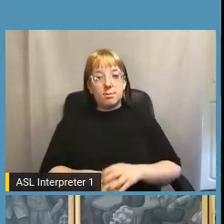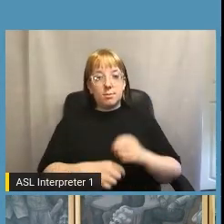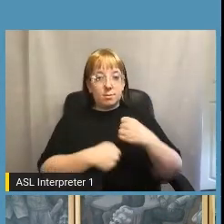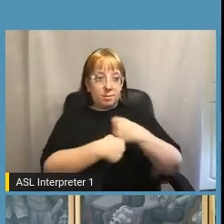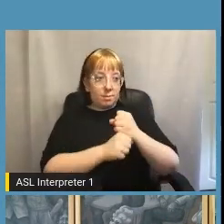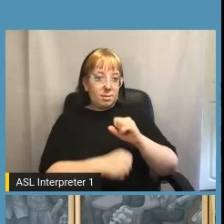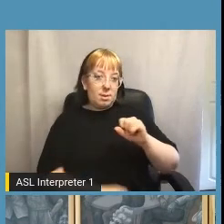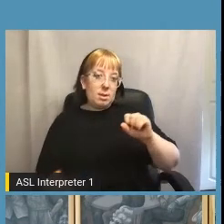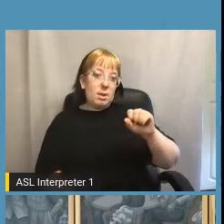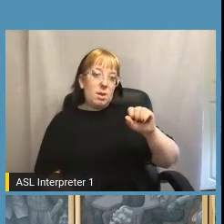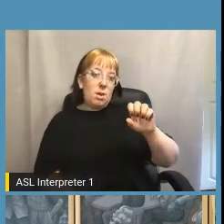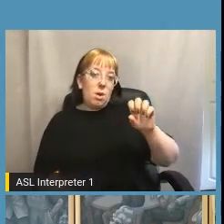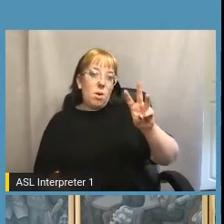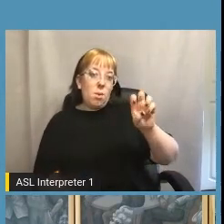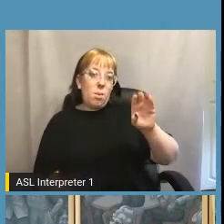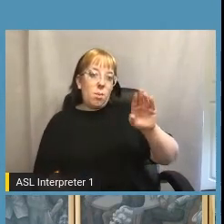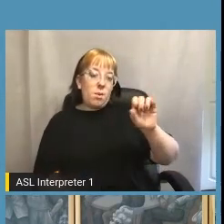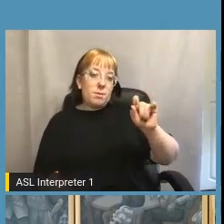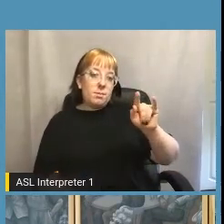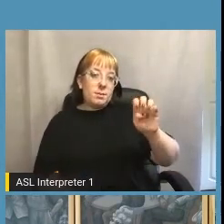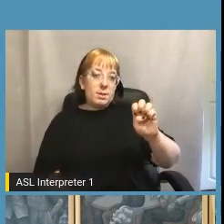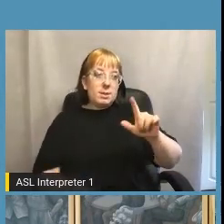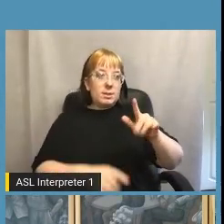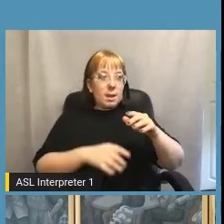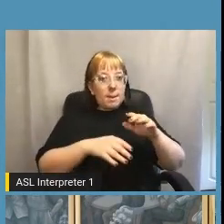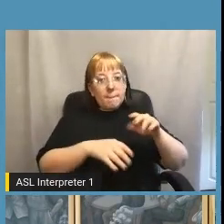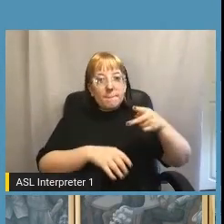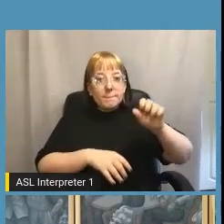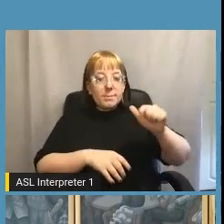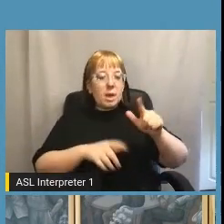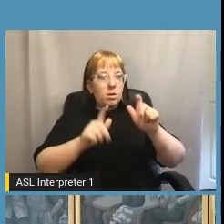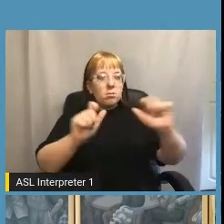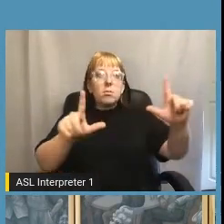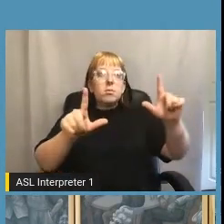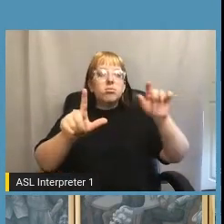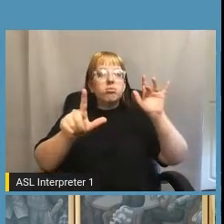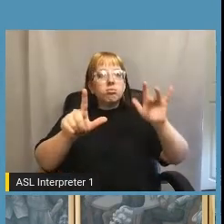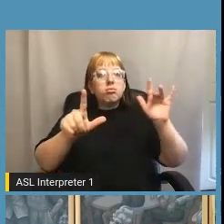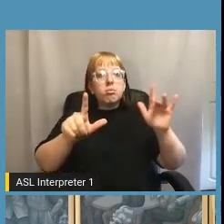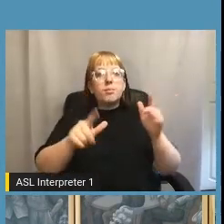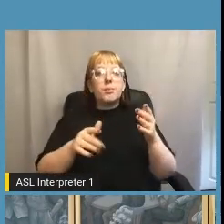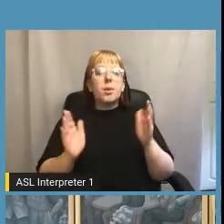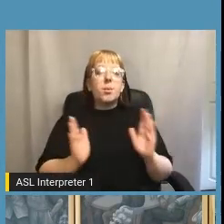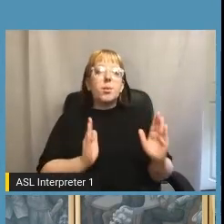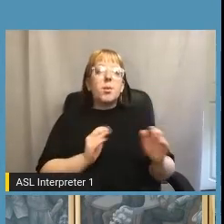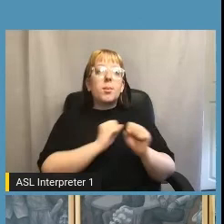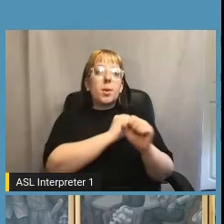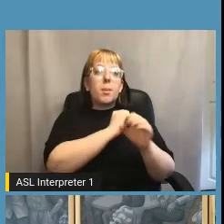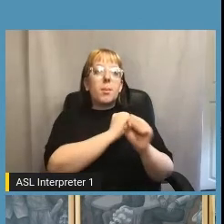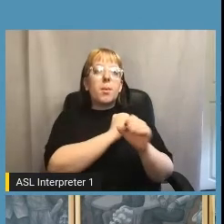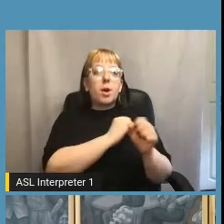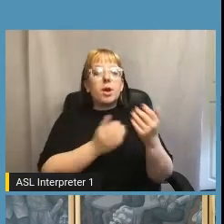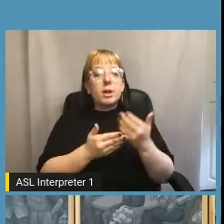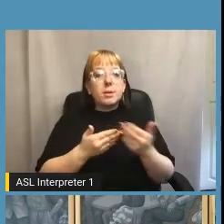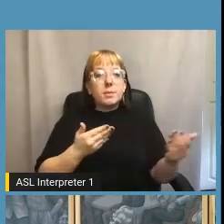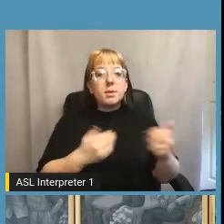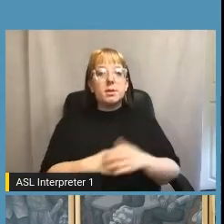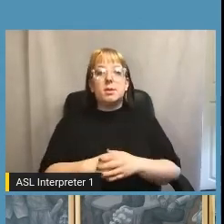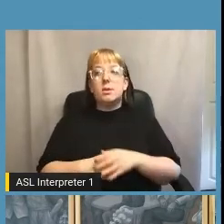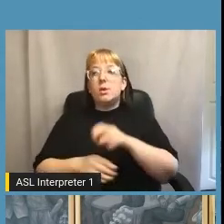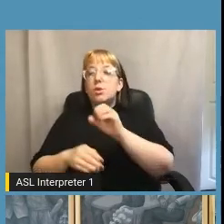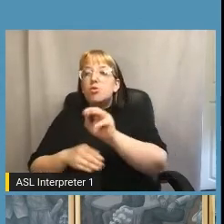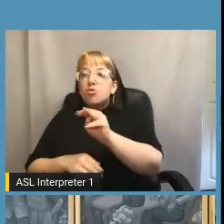page, which includes photos and a final transcript of the episode. We prepare marketing materials, photos, short audio clips, social media